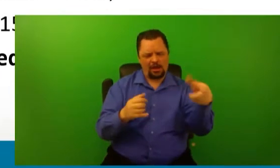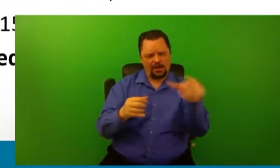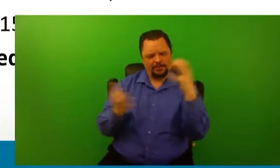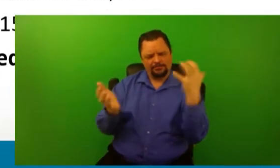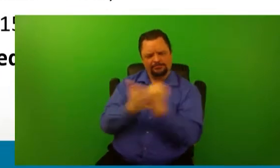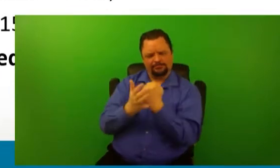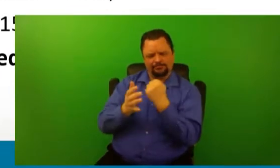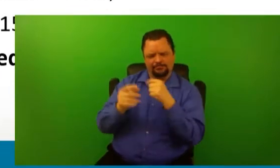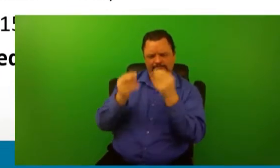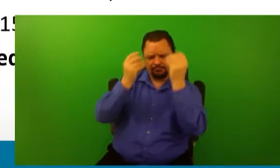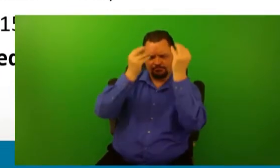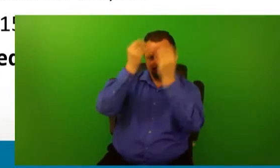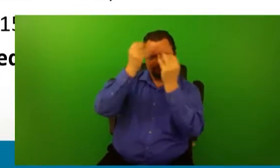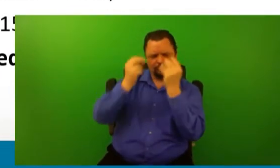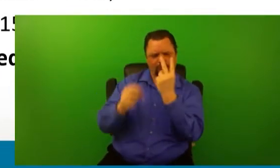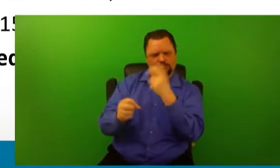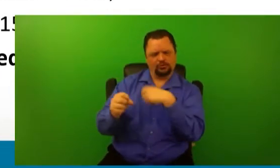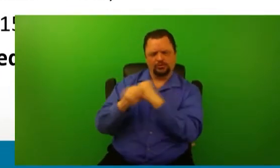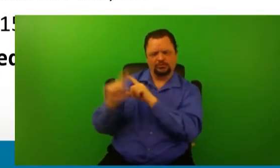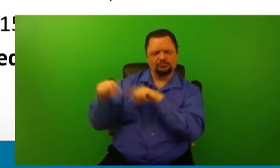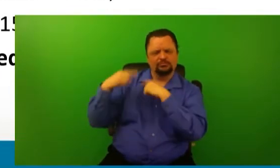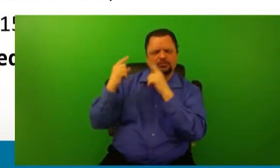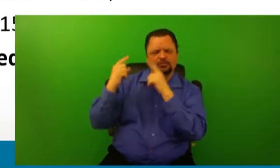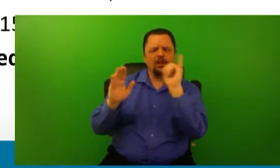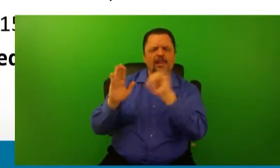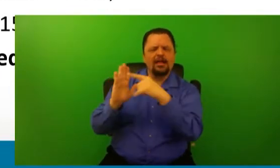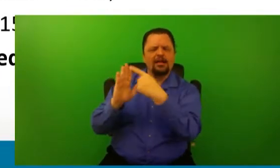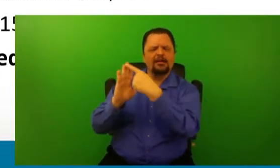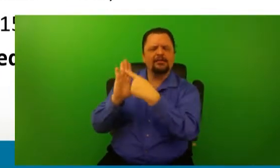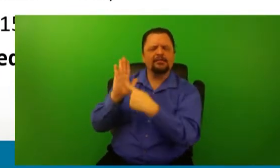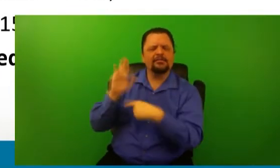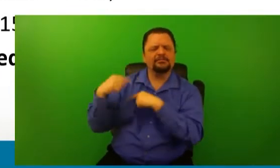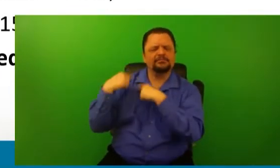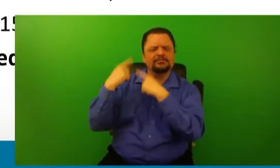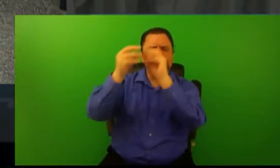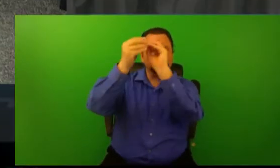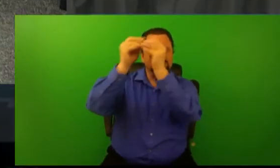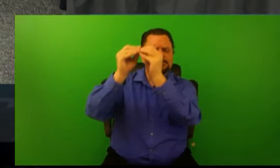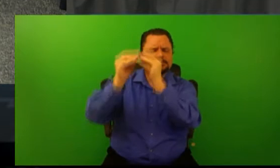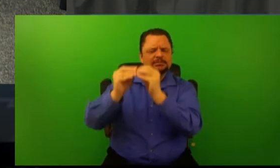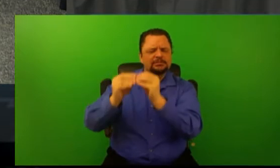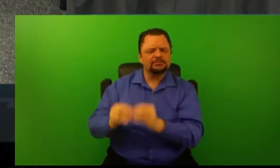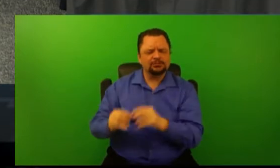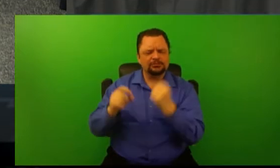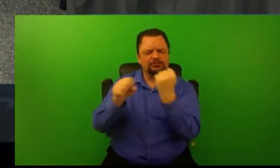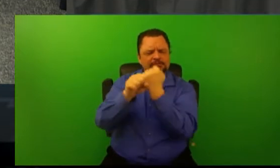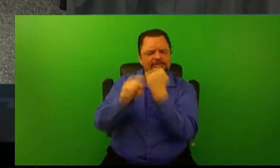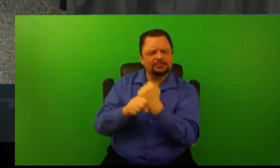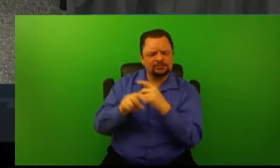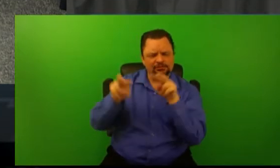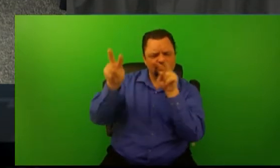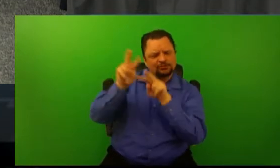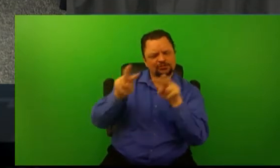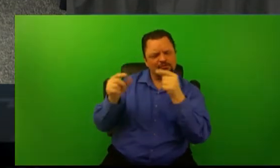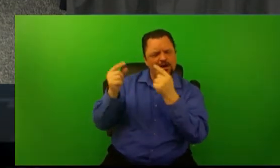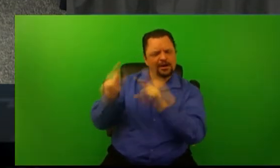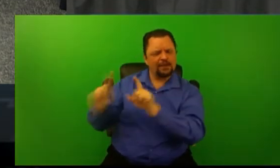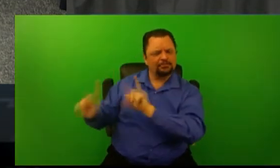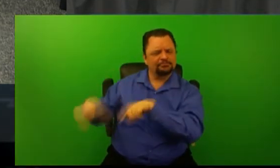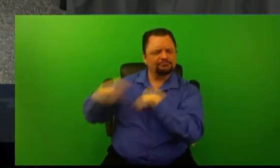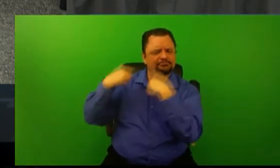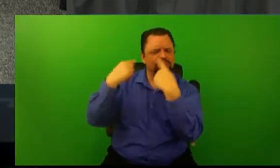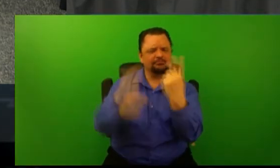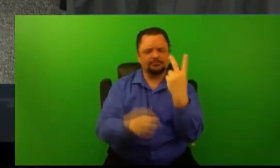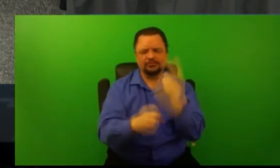you what 2 years of response has looked like for us by the numbers, so to speak. We have contributed